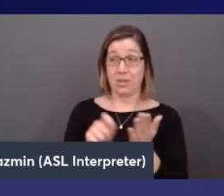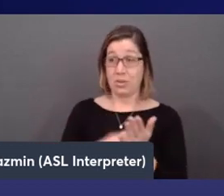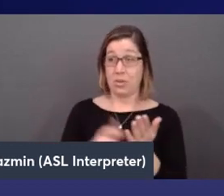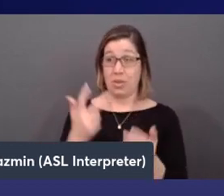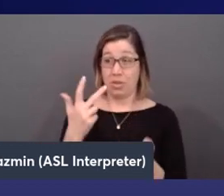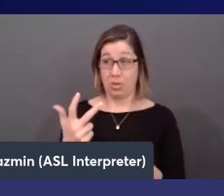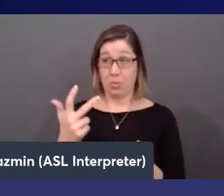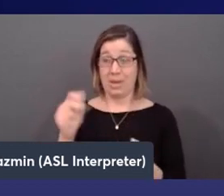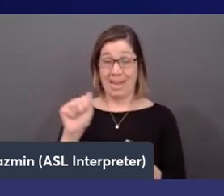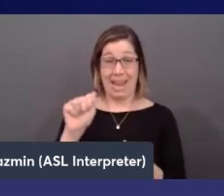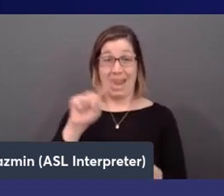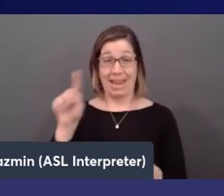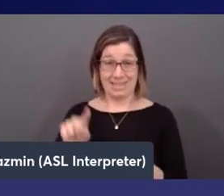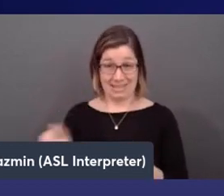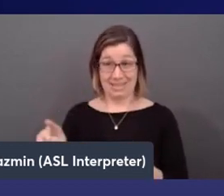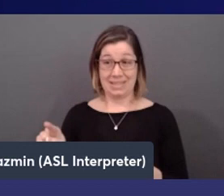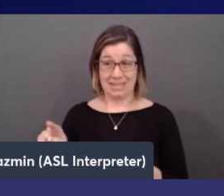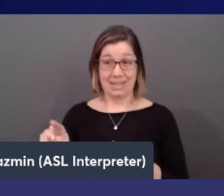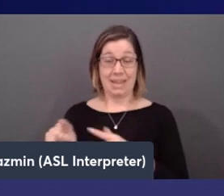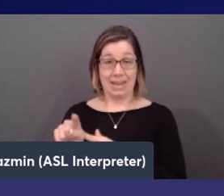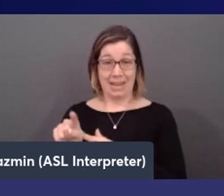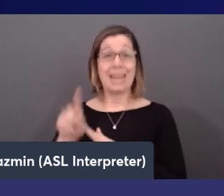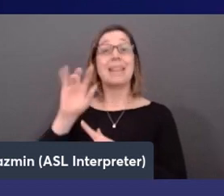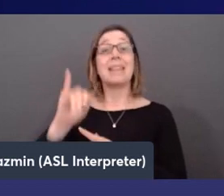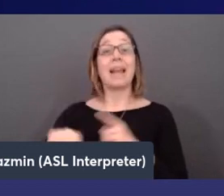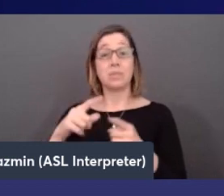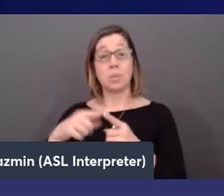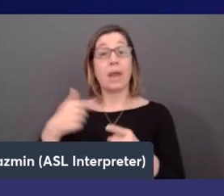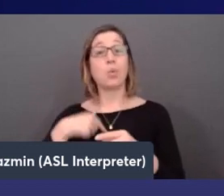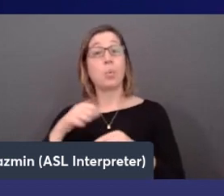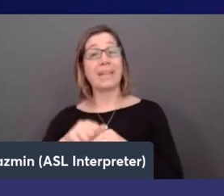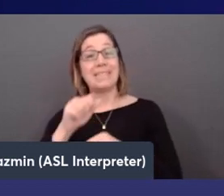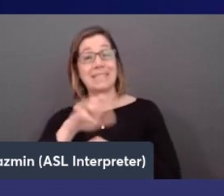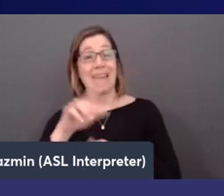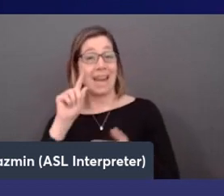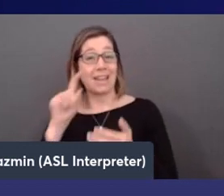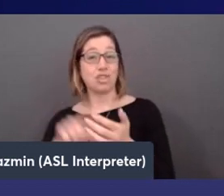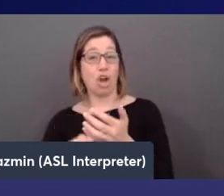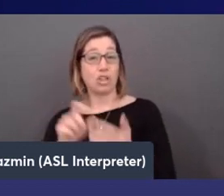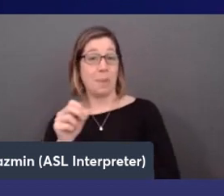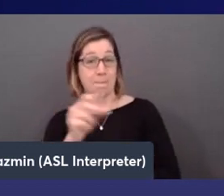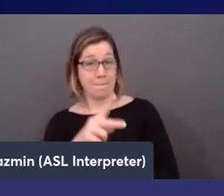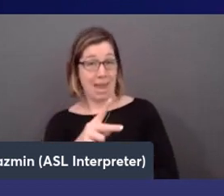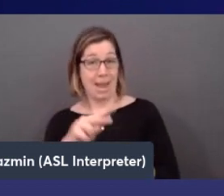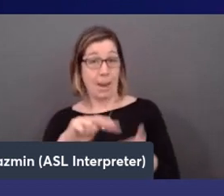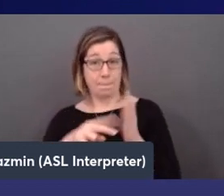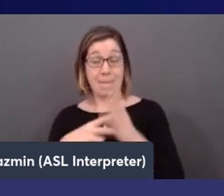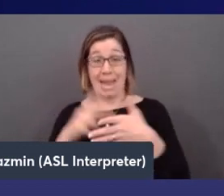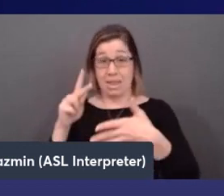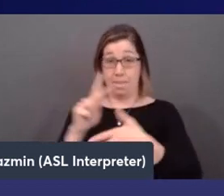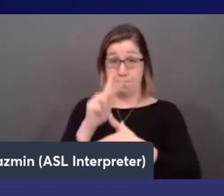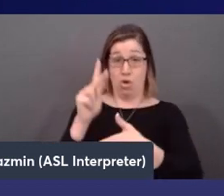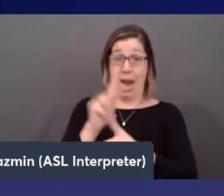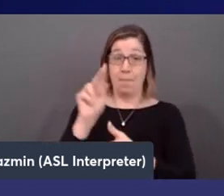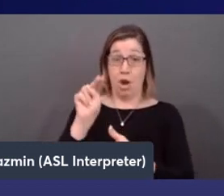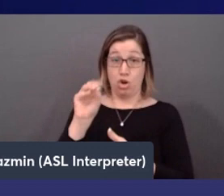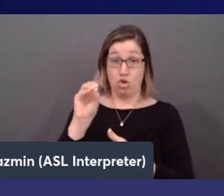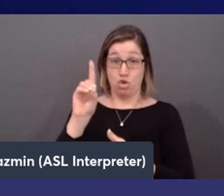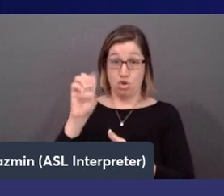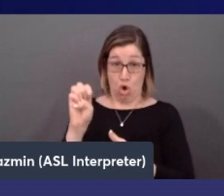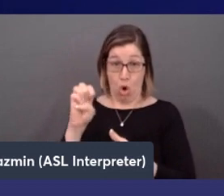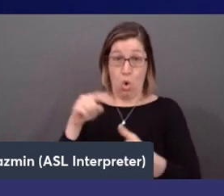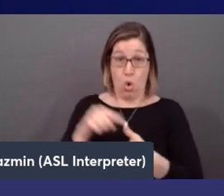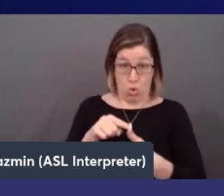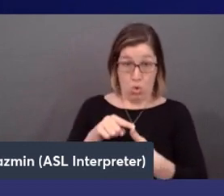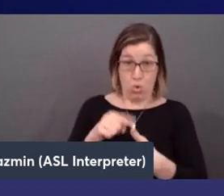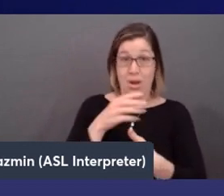that's when we send an acknowledgement back. So that means your primary node and the log both